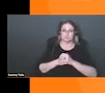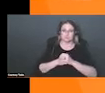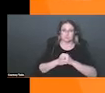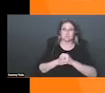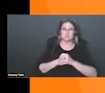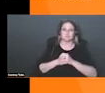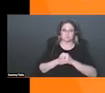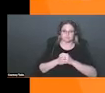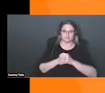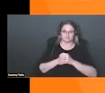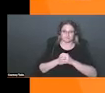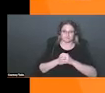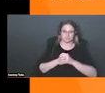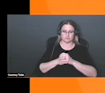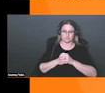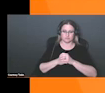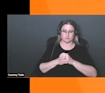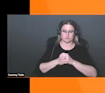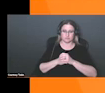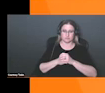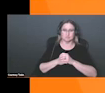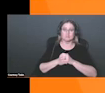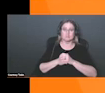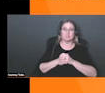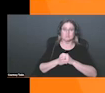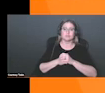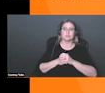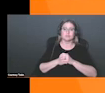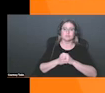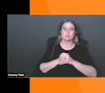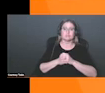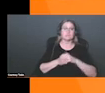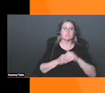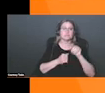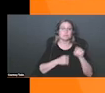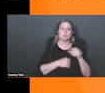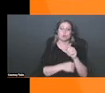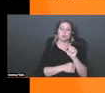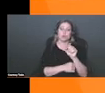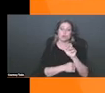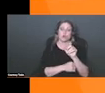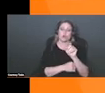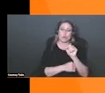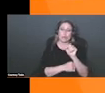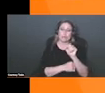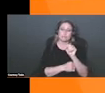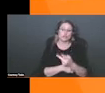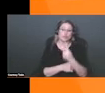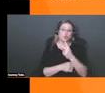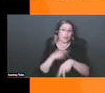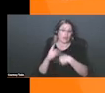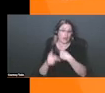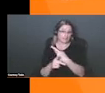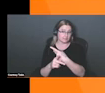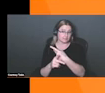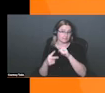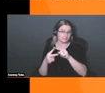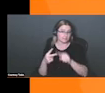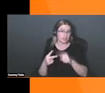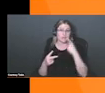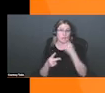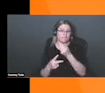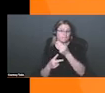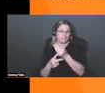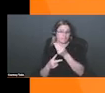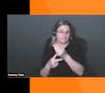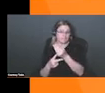two different kinds of grants and proposals. One is grants for funding, which is